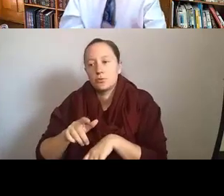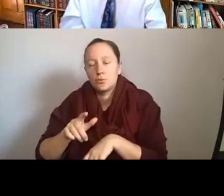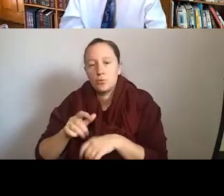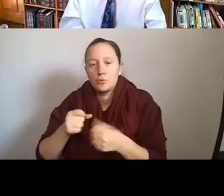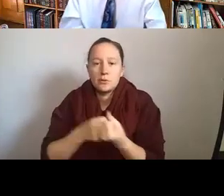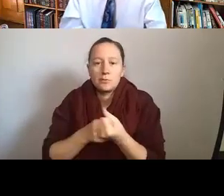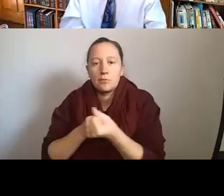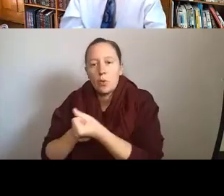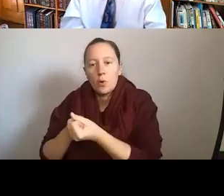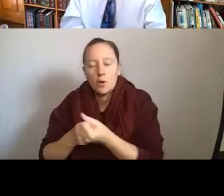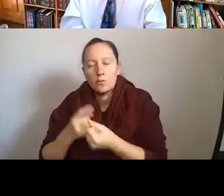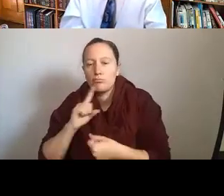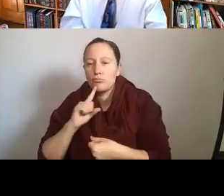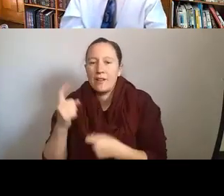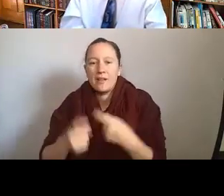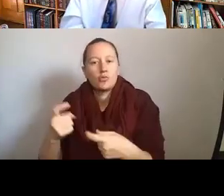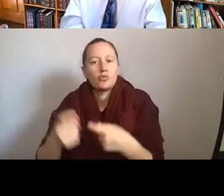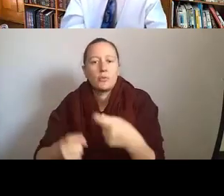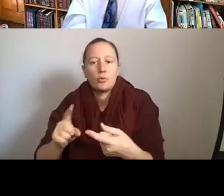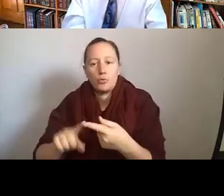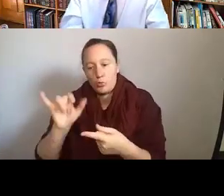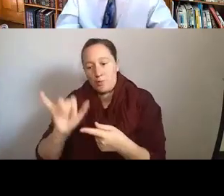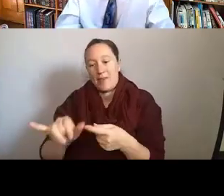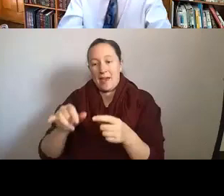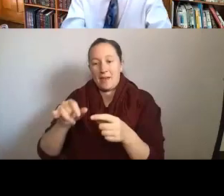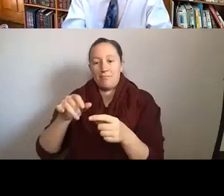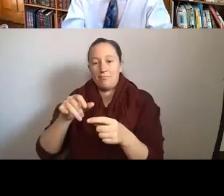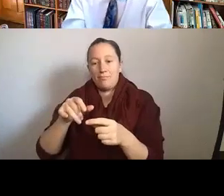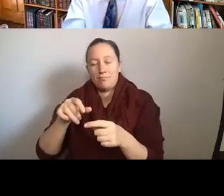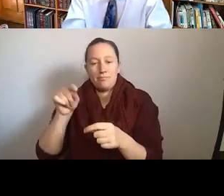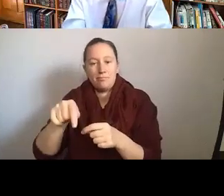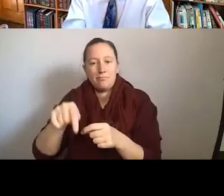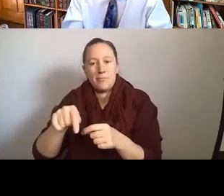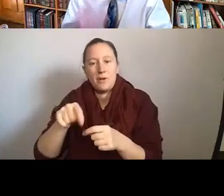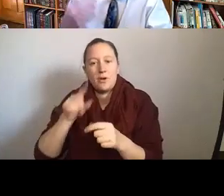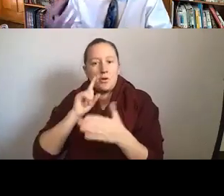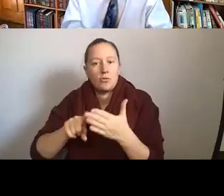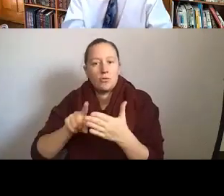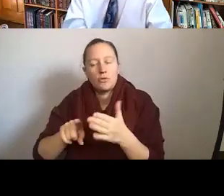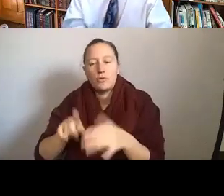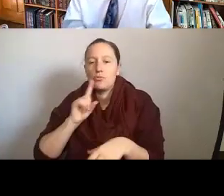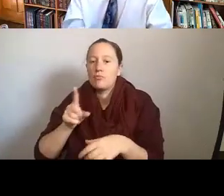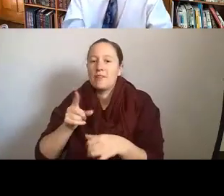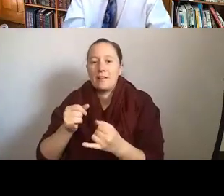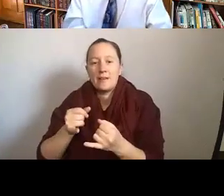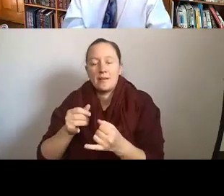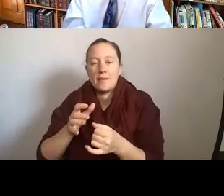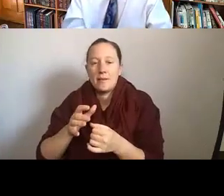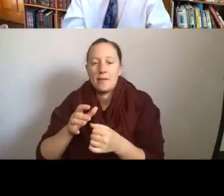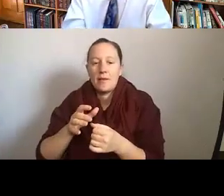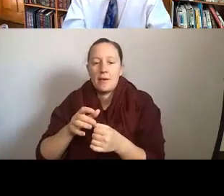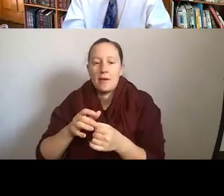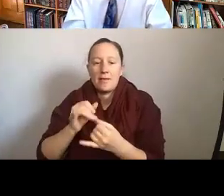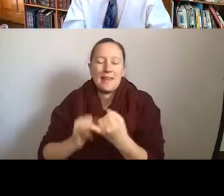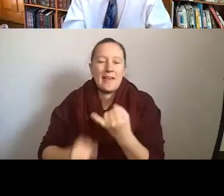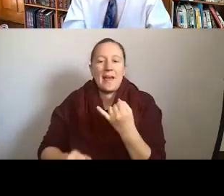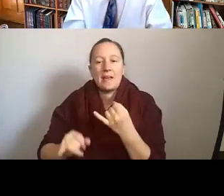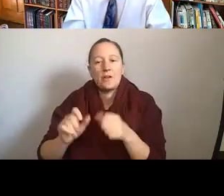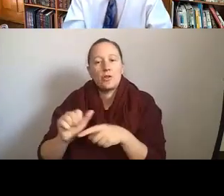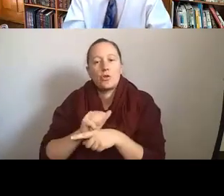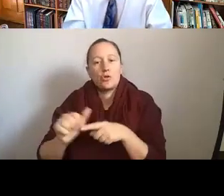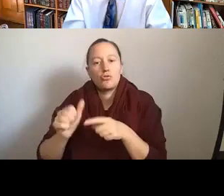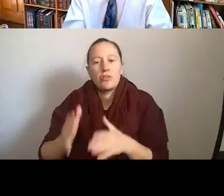and contribute to that theme. And so in the end, the trainees are receiving a well-rounded training experience